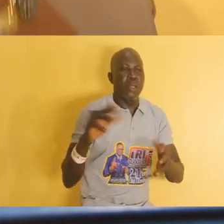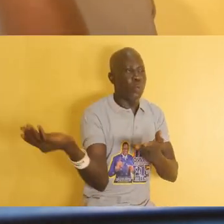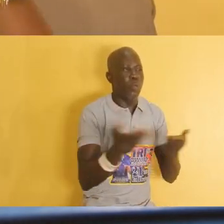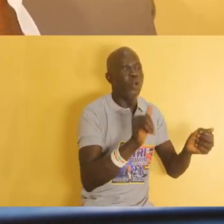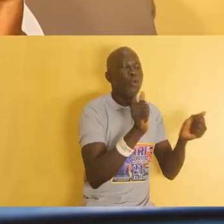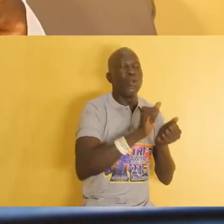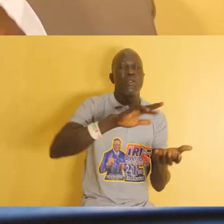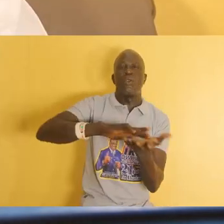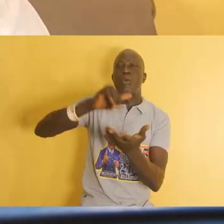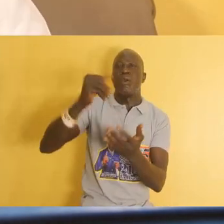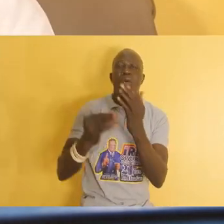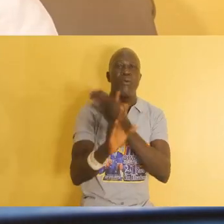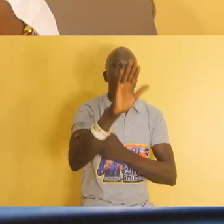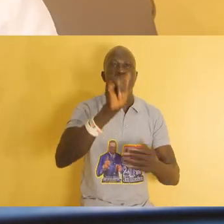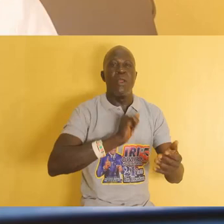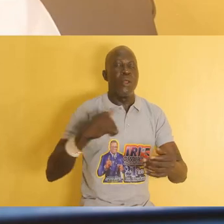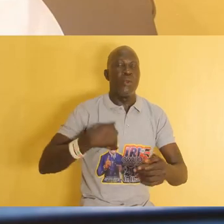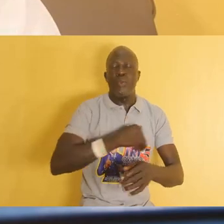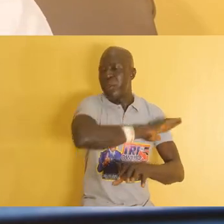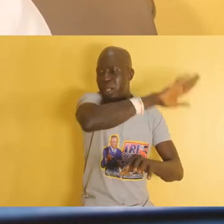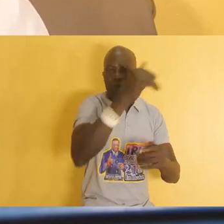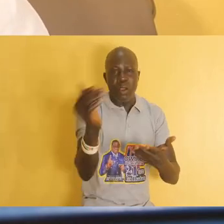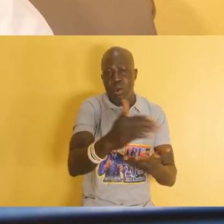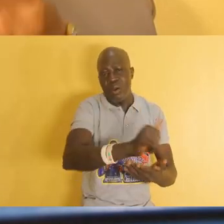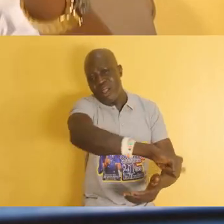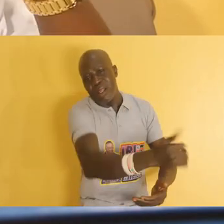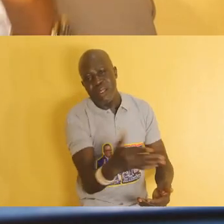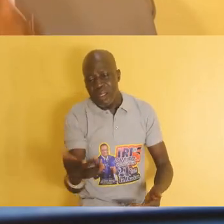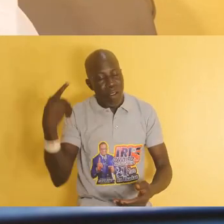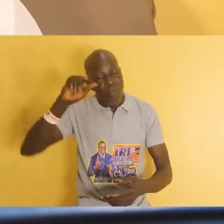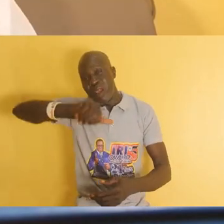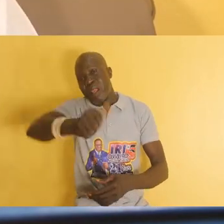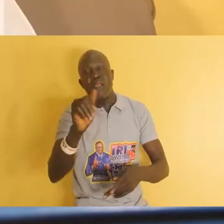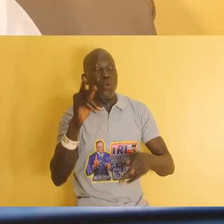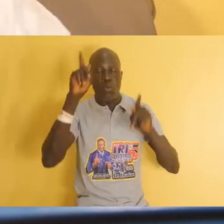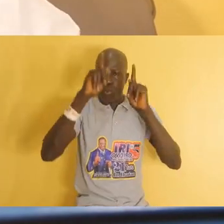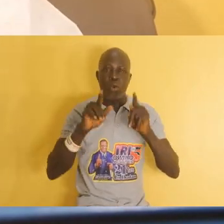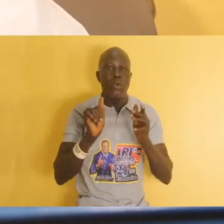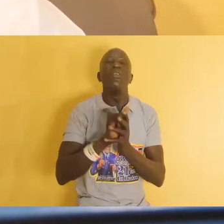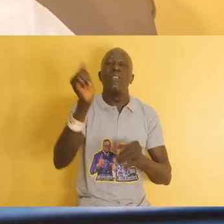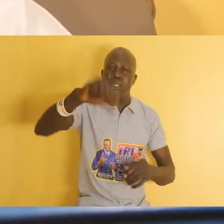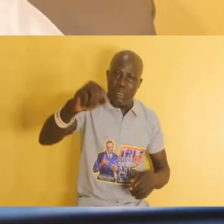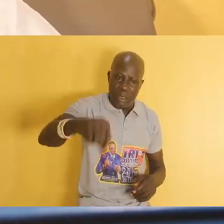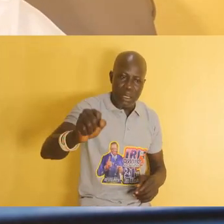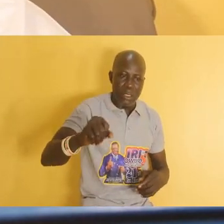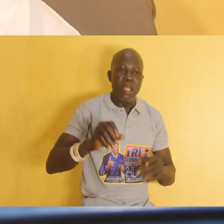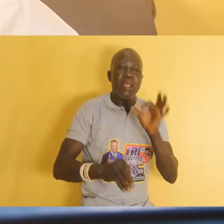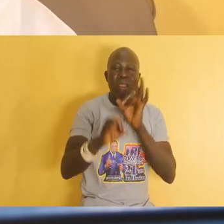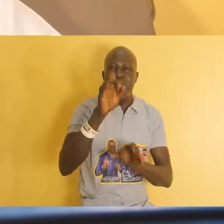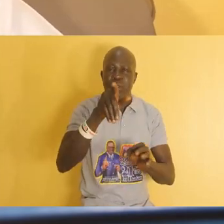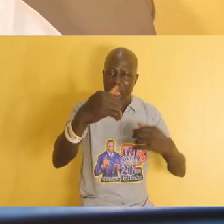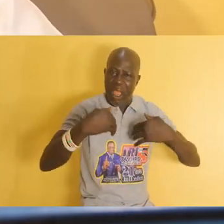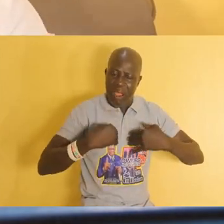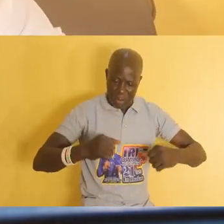to the people that will sit by the glory of God. I will need that 10 naira. From anyone of them. Yes. I want to